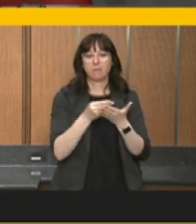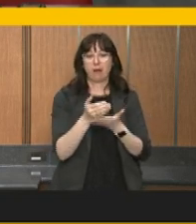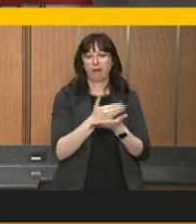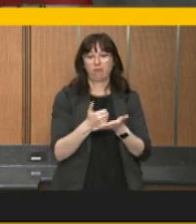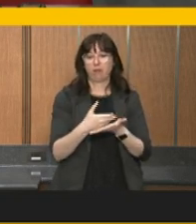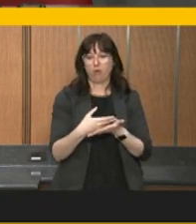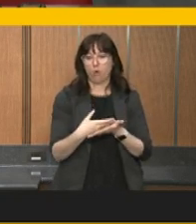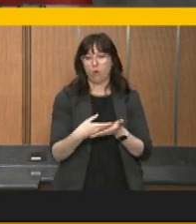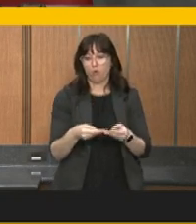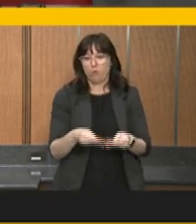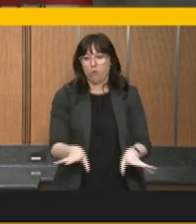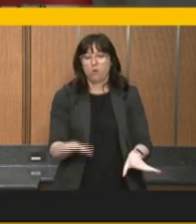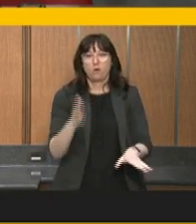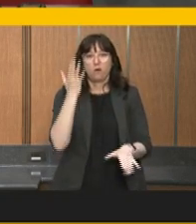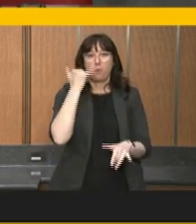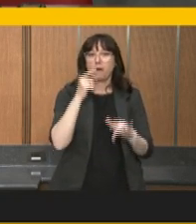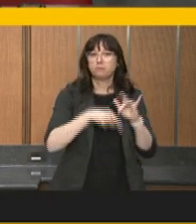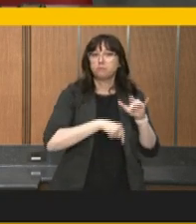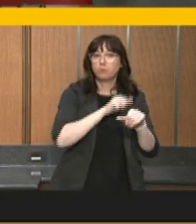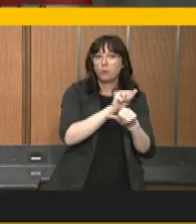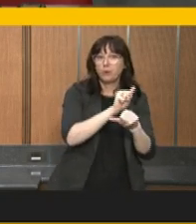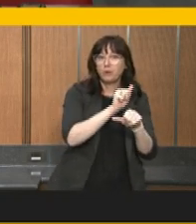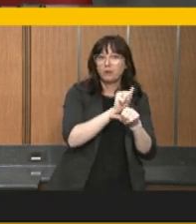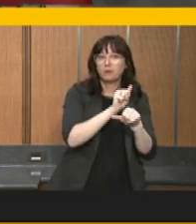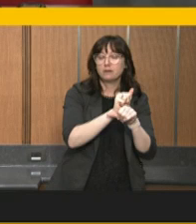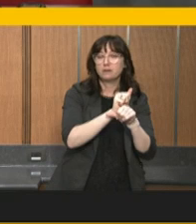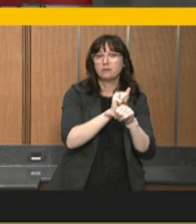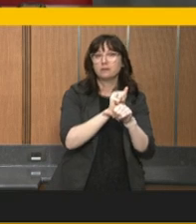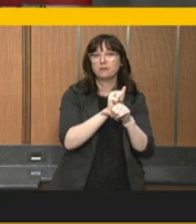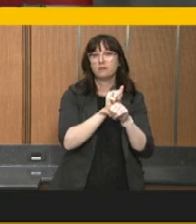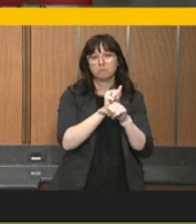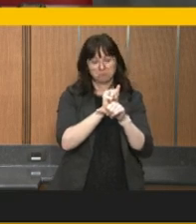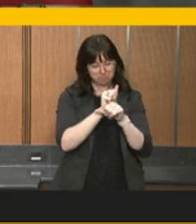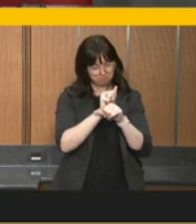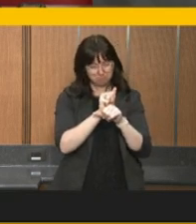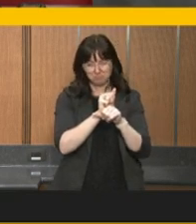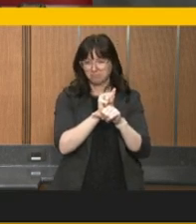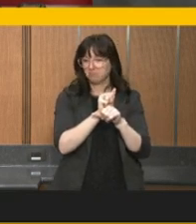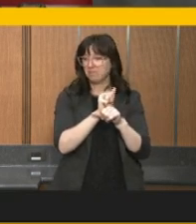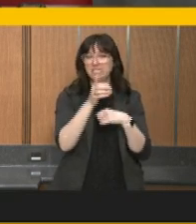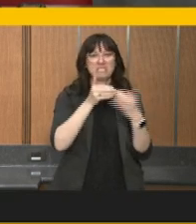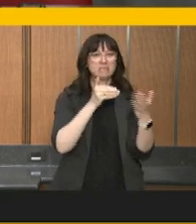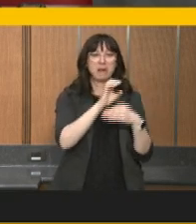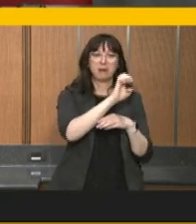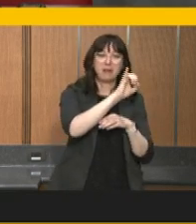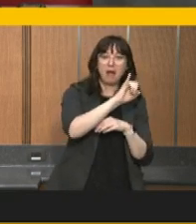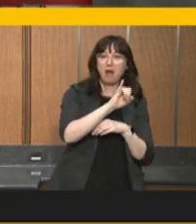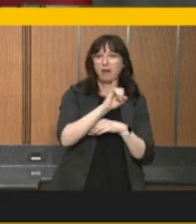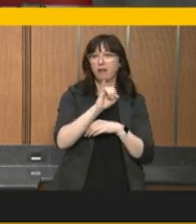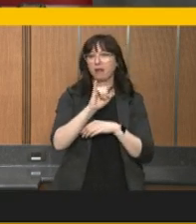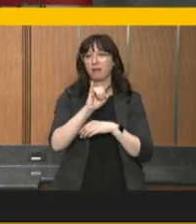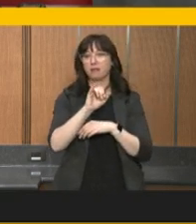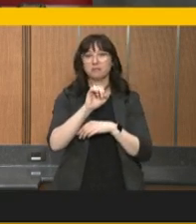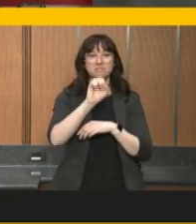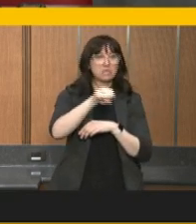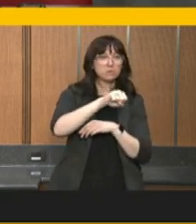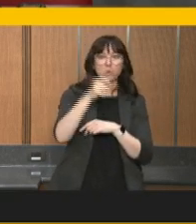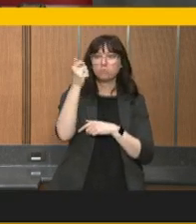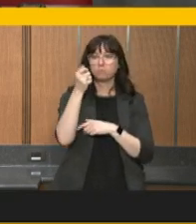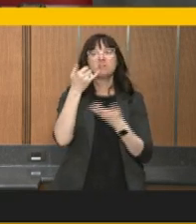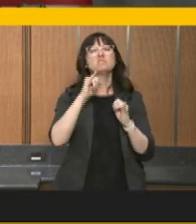being at work, well, then whether or not she's eligible for EI, she'll still be receiving